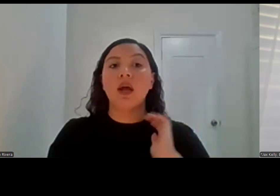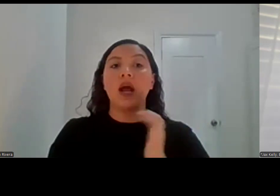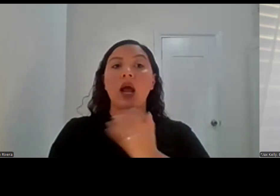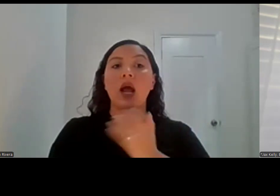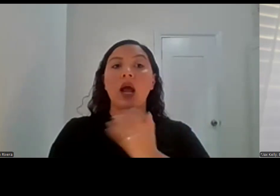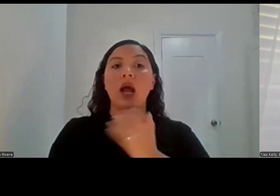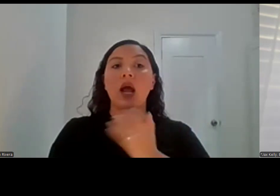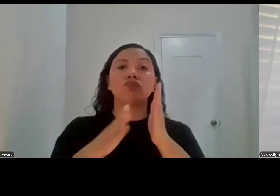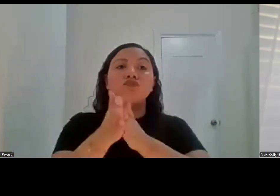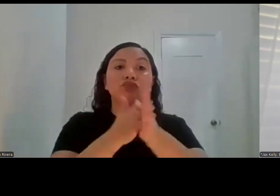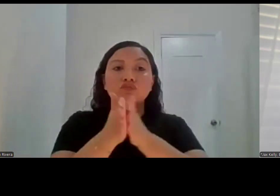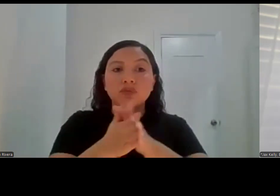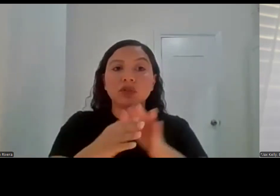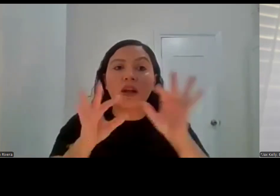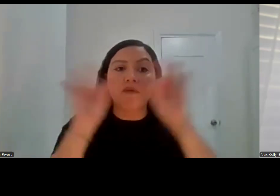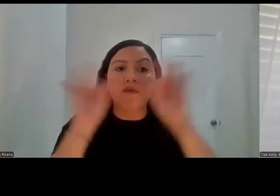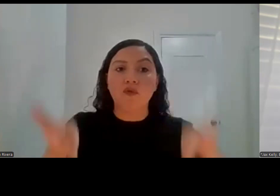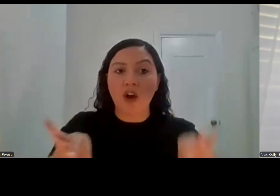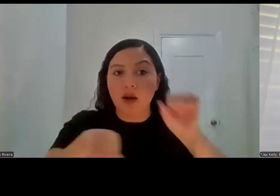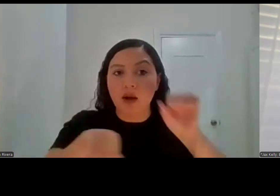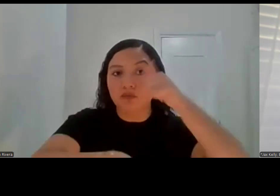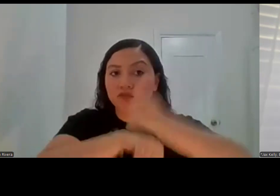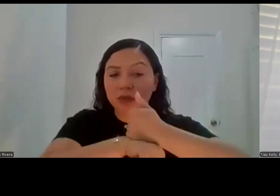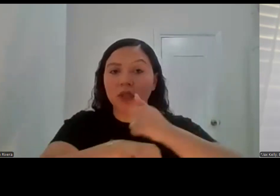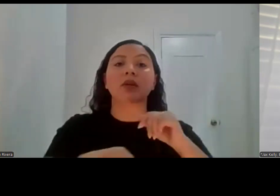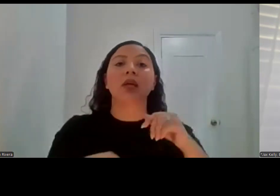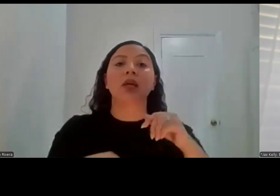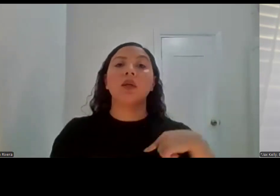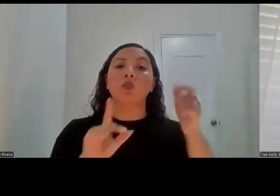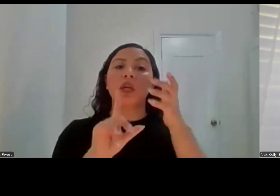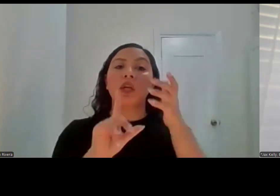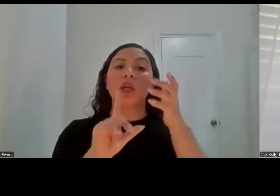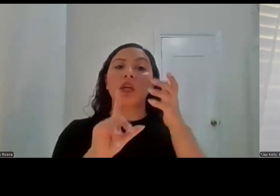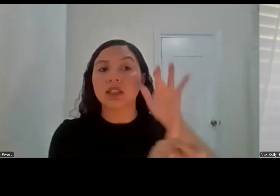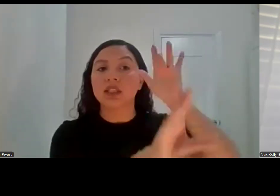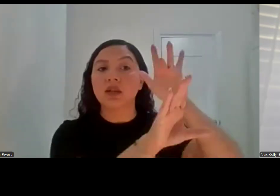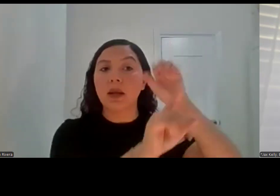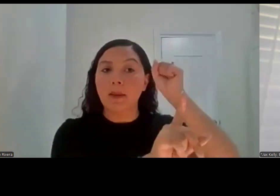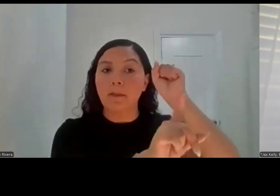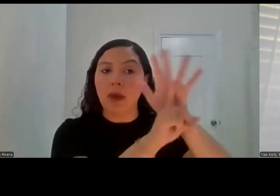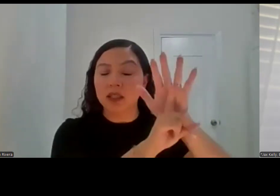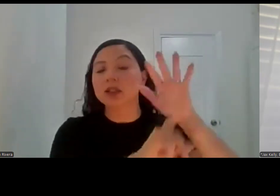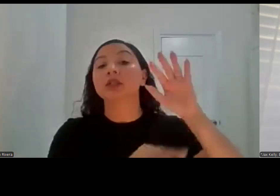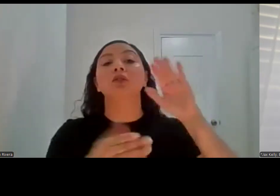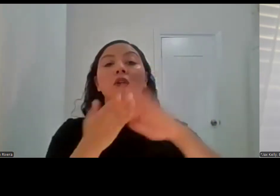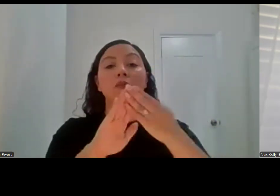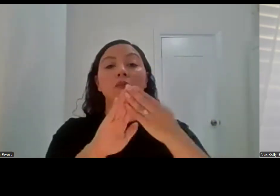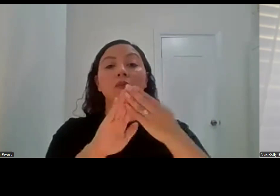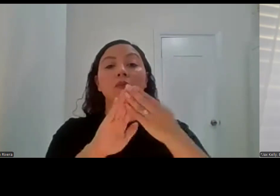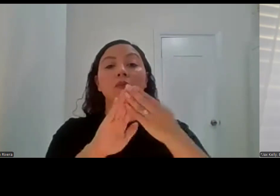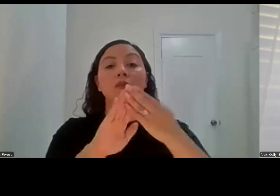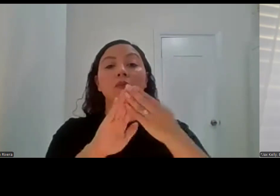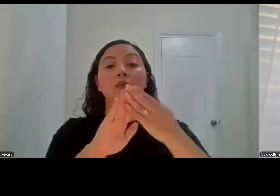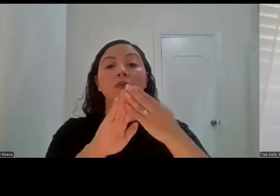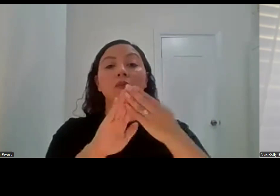but its success depends on whether it reaches communities that have historically been invisible within aging systems. That includes immigrants